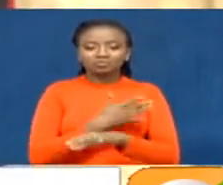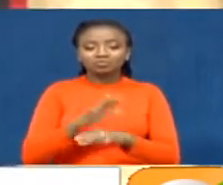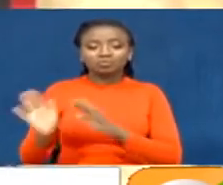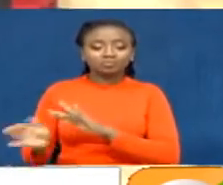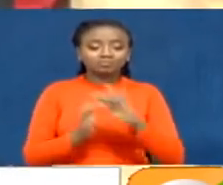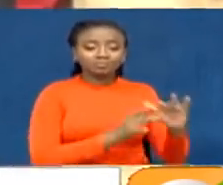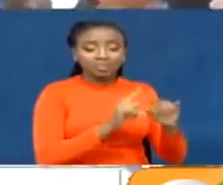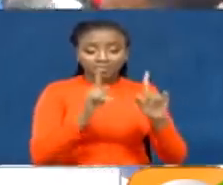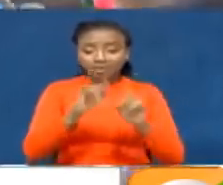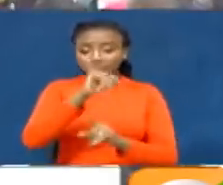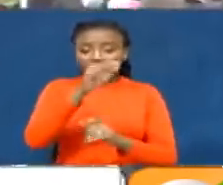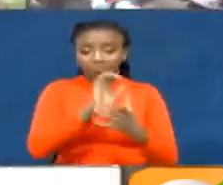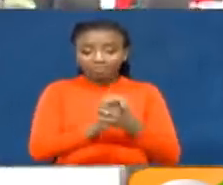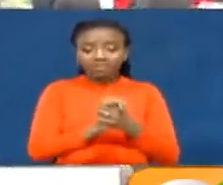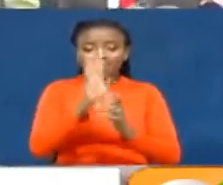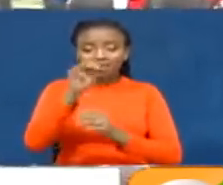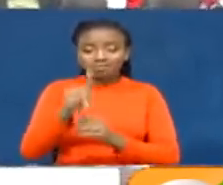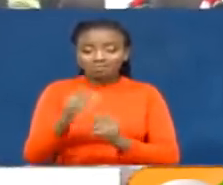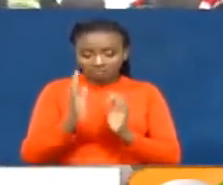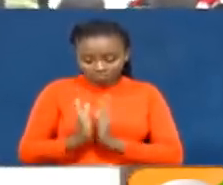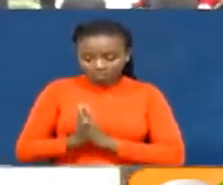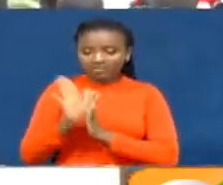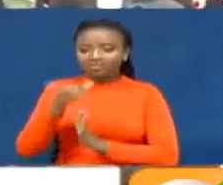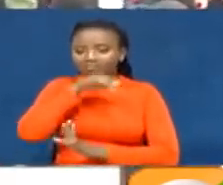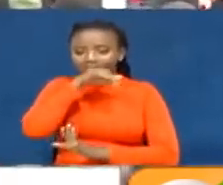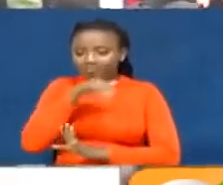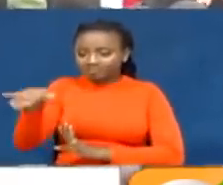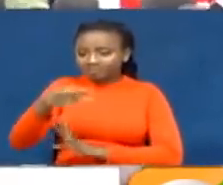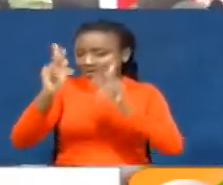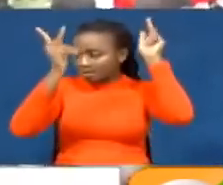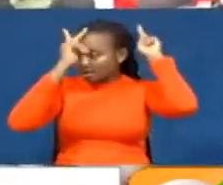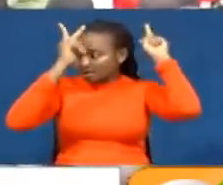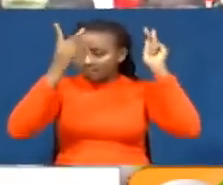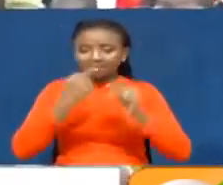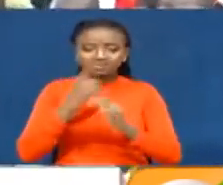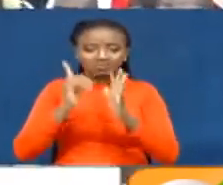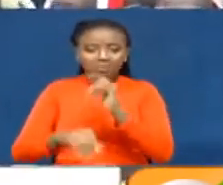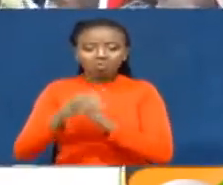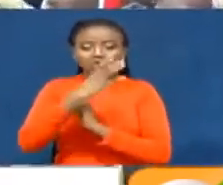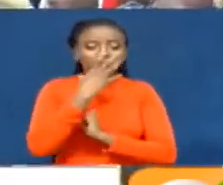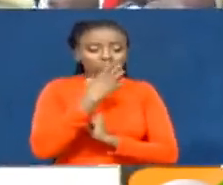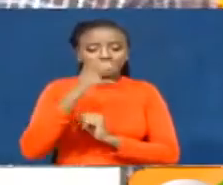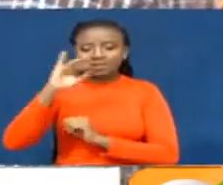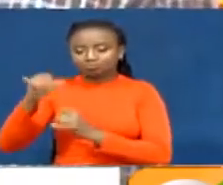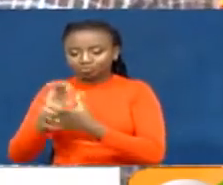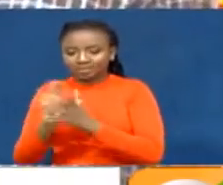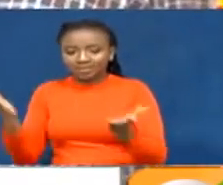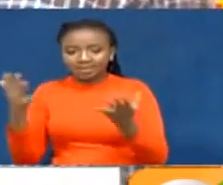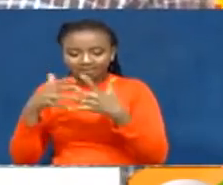Jubilee MPs from the region who joined Odinga in Kakamega, delving into the imminent ODM Jubilee merger